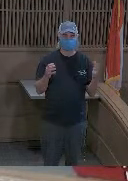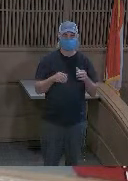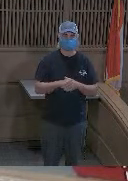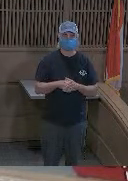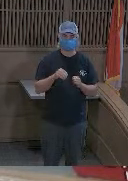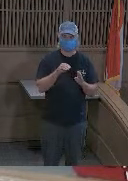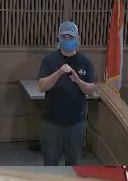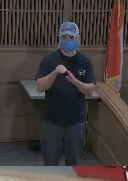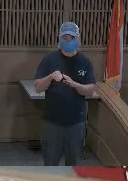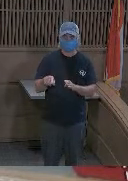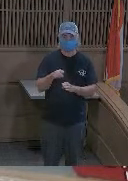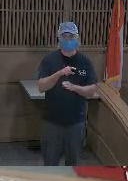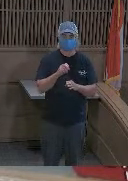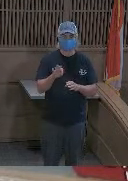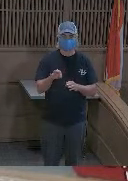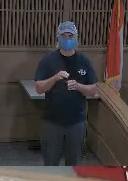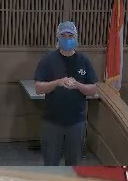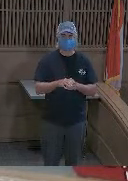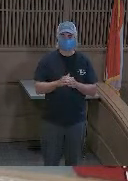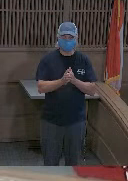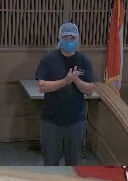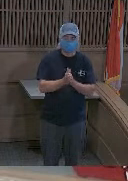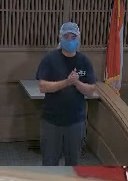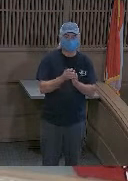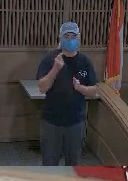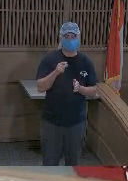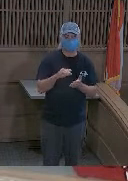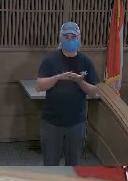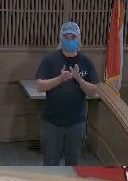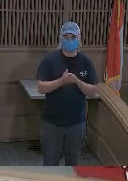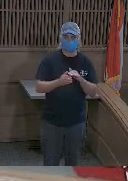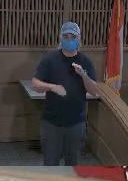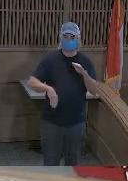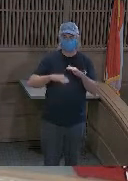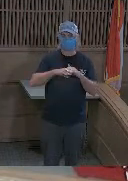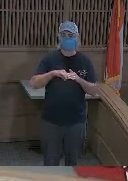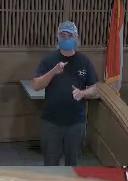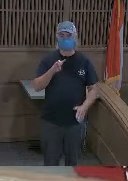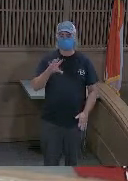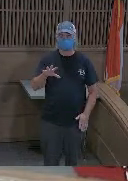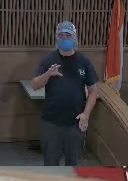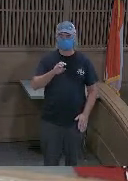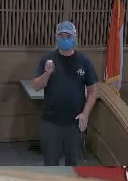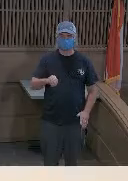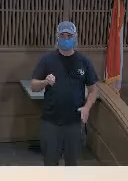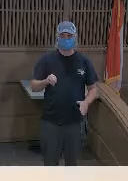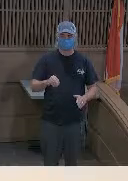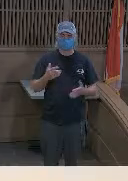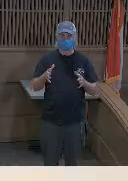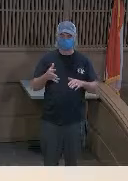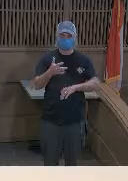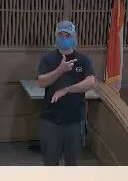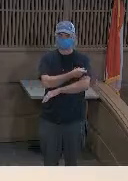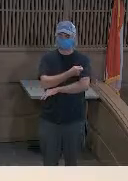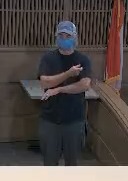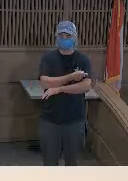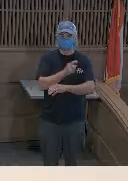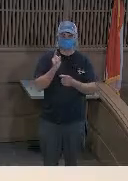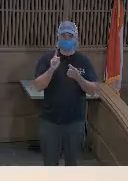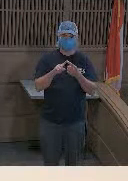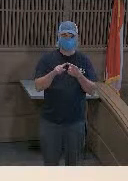remind you of the Strive for 75 campaign, encouraging you to help our community reach the goal